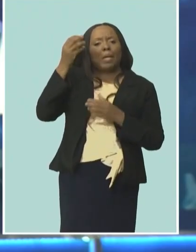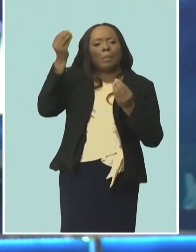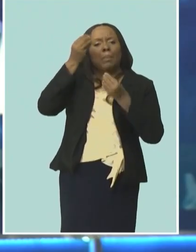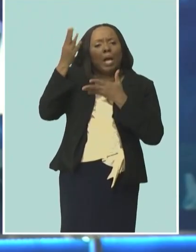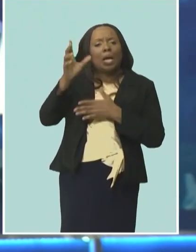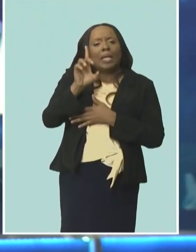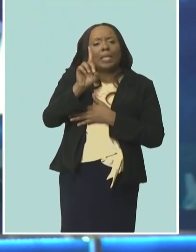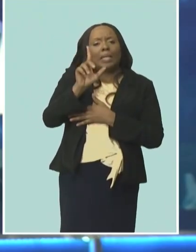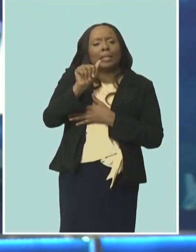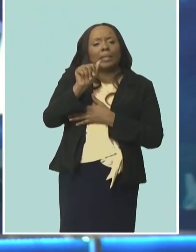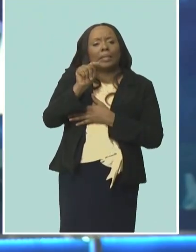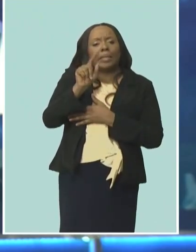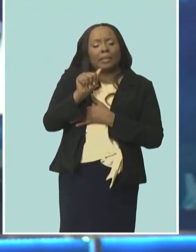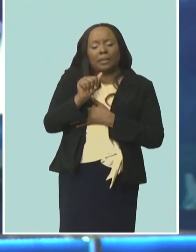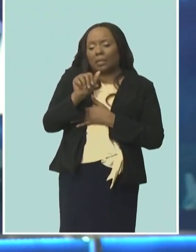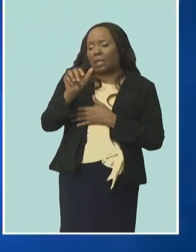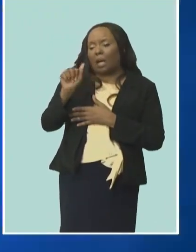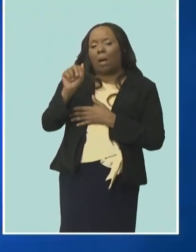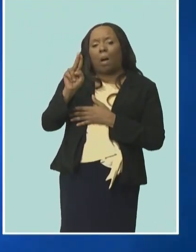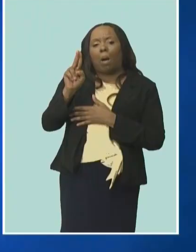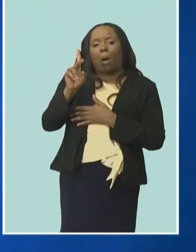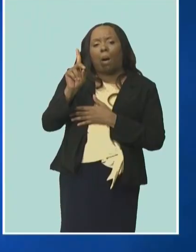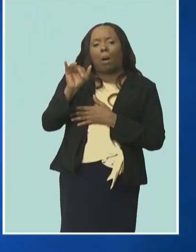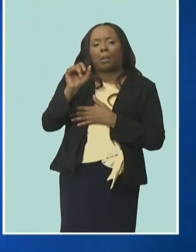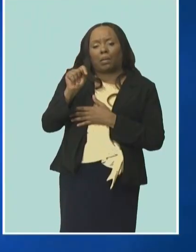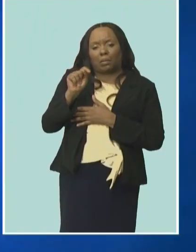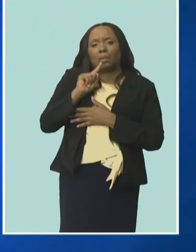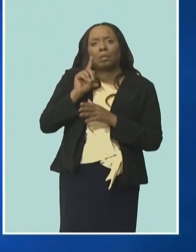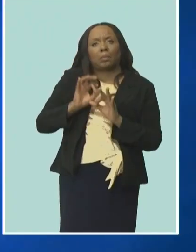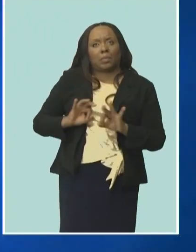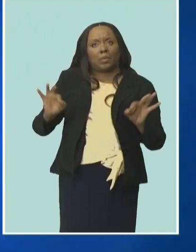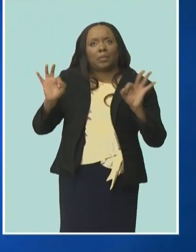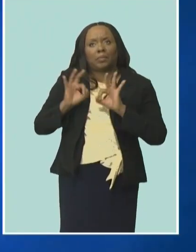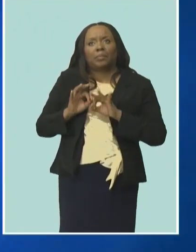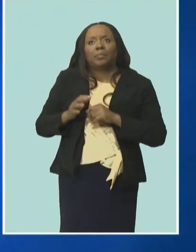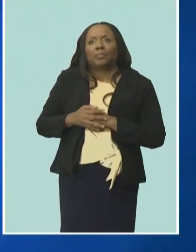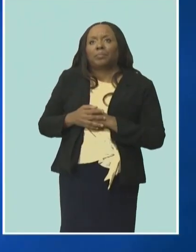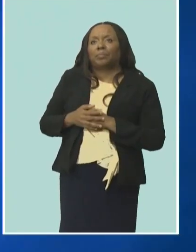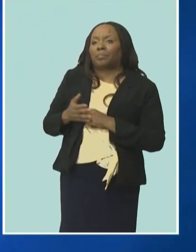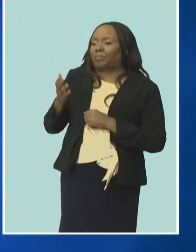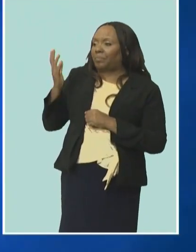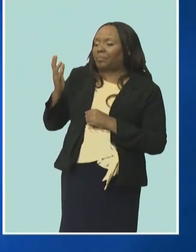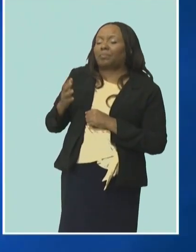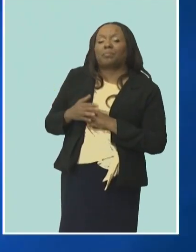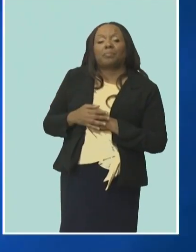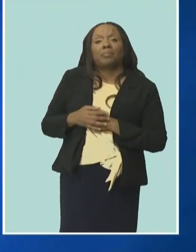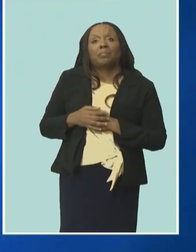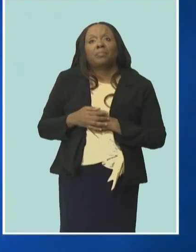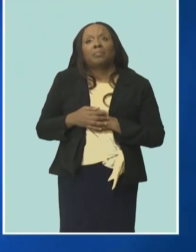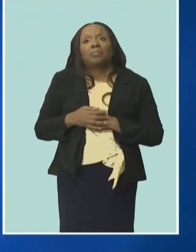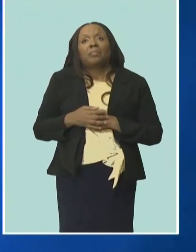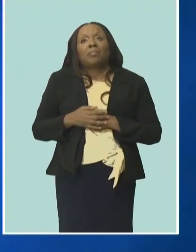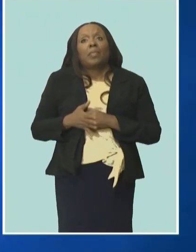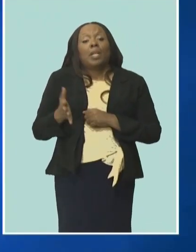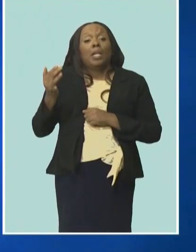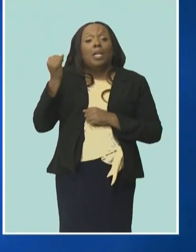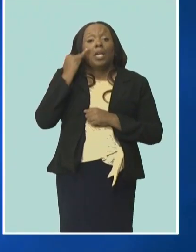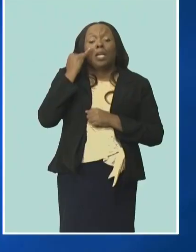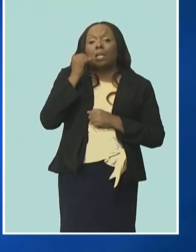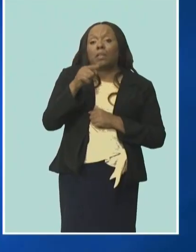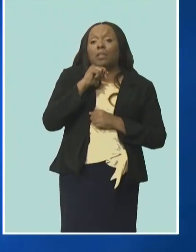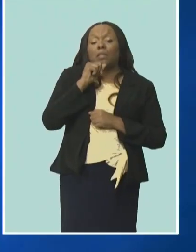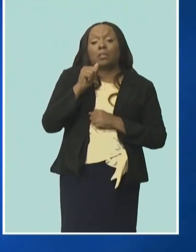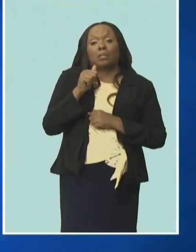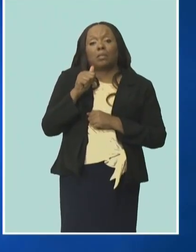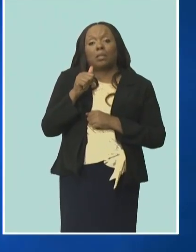essential to this goal. The good thing is that without sending your data to the cloud, you could start off by just